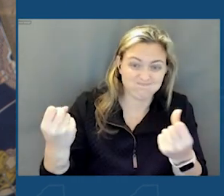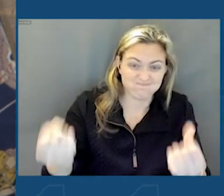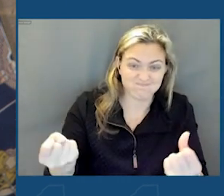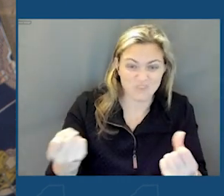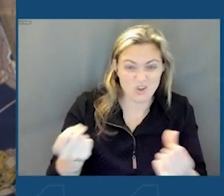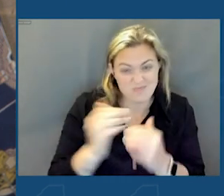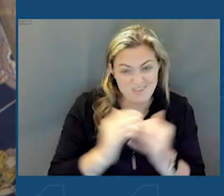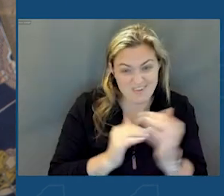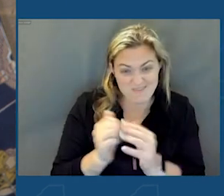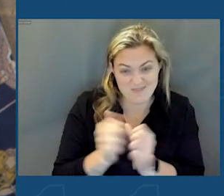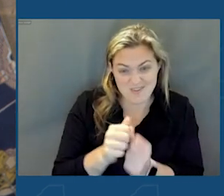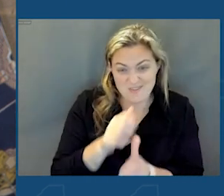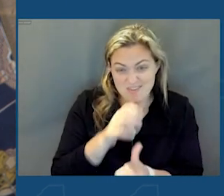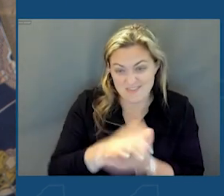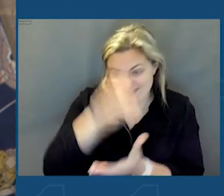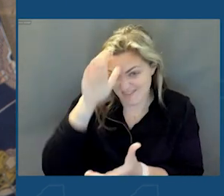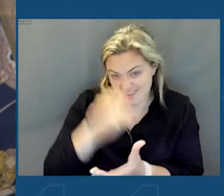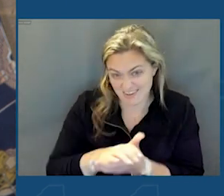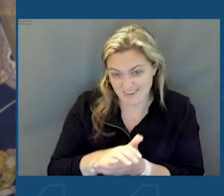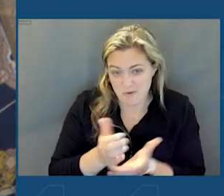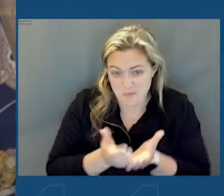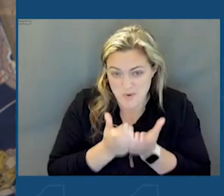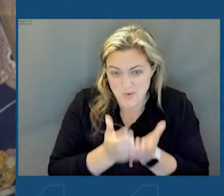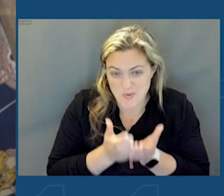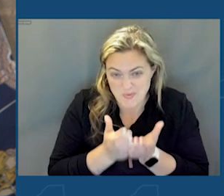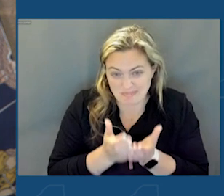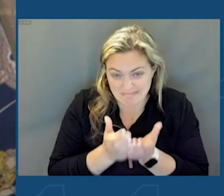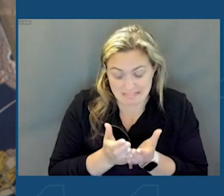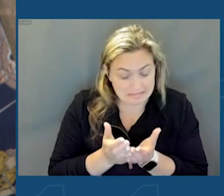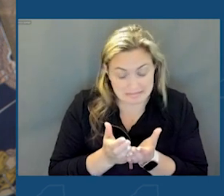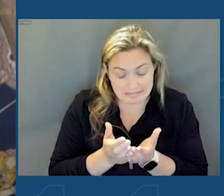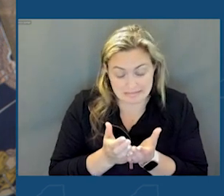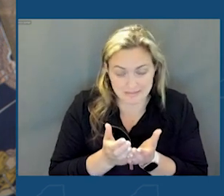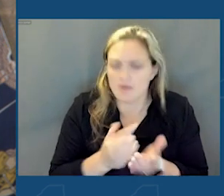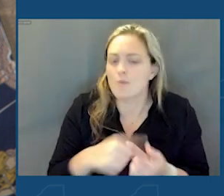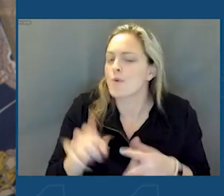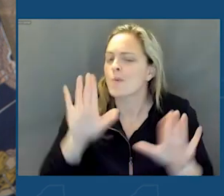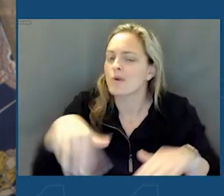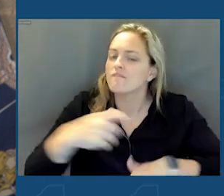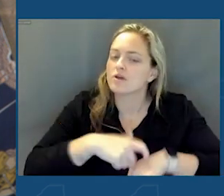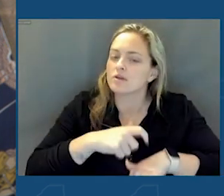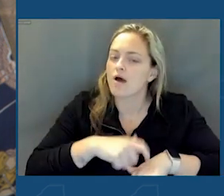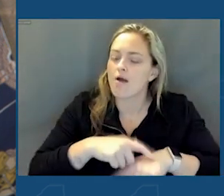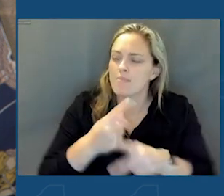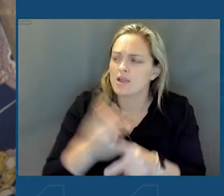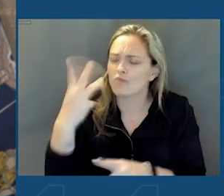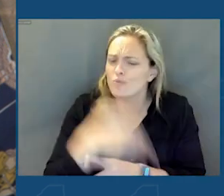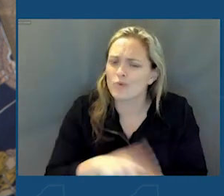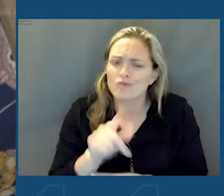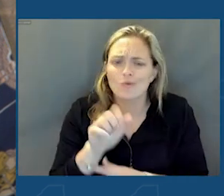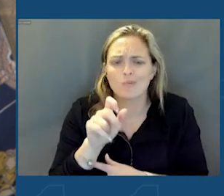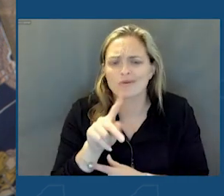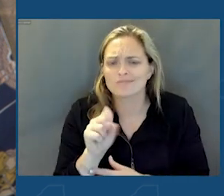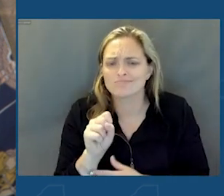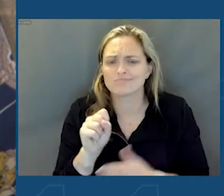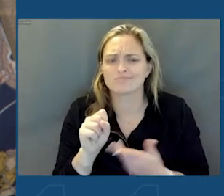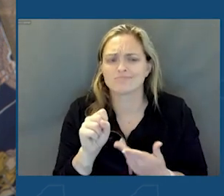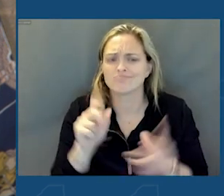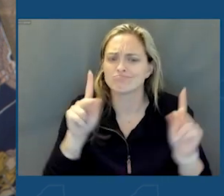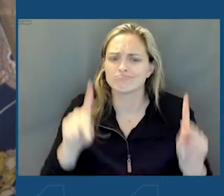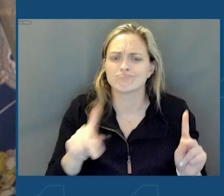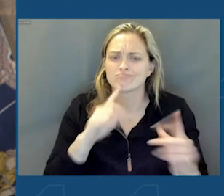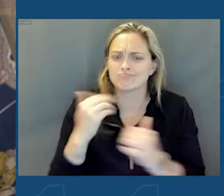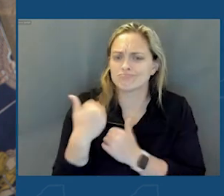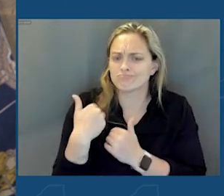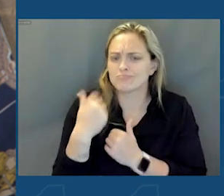spouse to do that in a little boat on the Erie Canal, but we had a wonderful time. And also the keeper of our beautiful parks, the person who's responsible